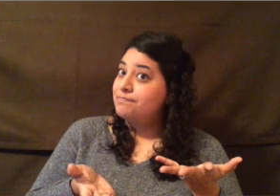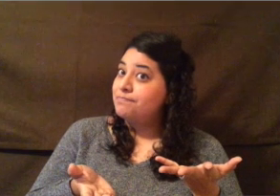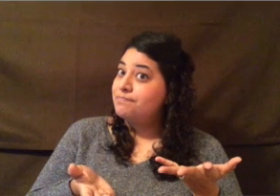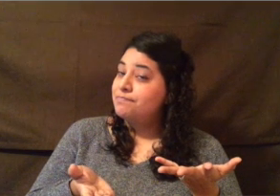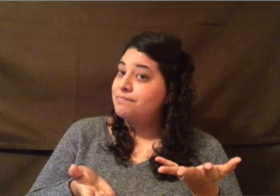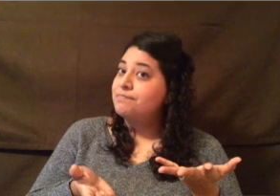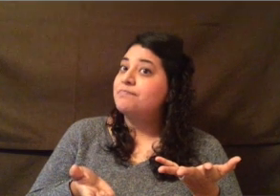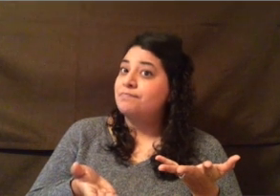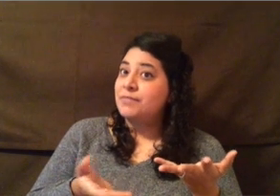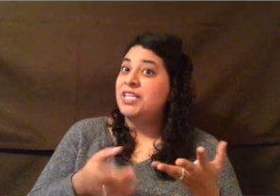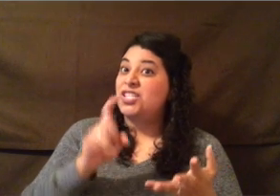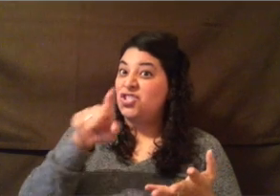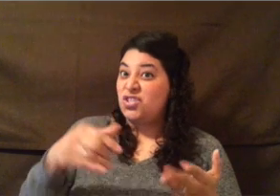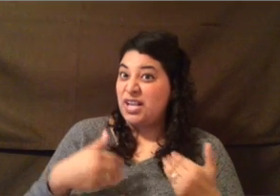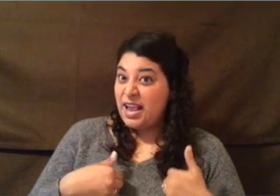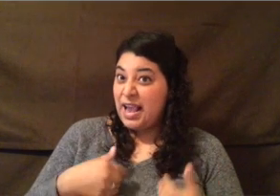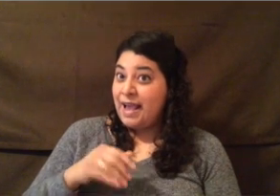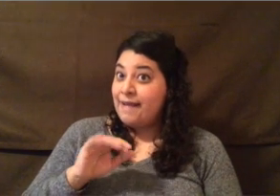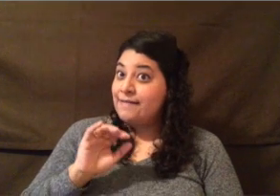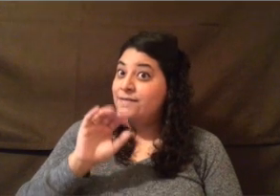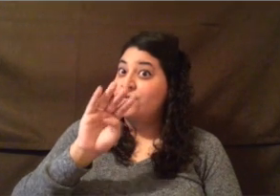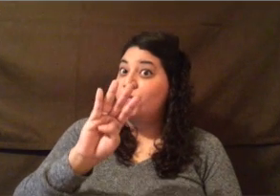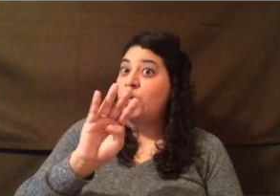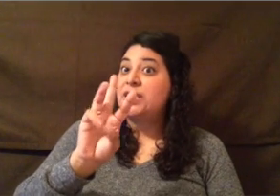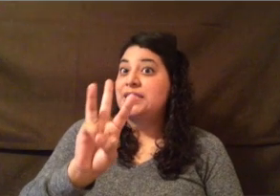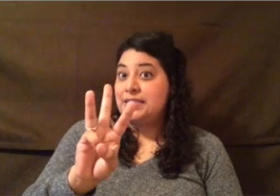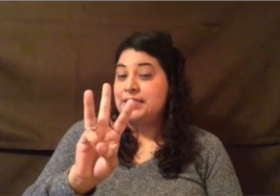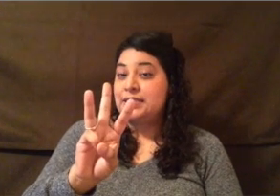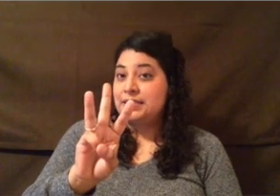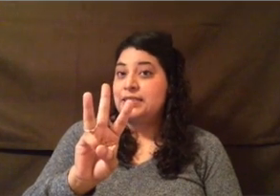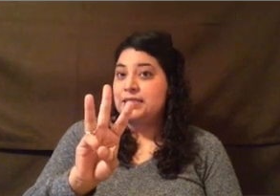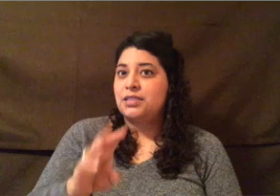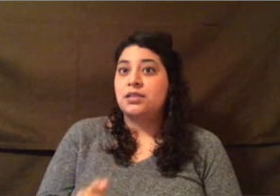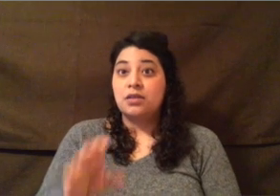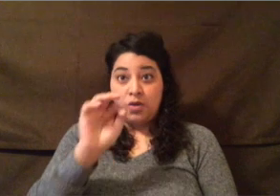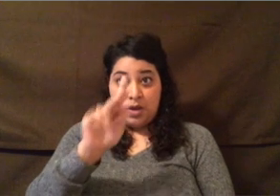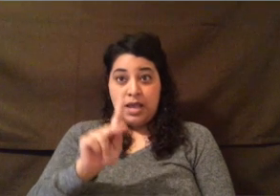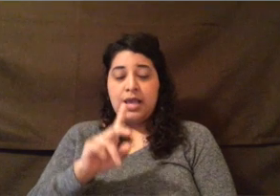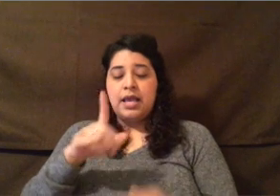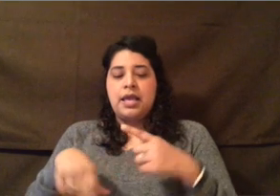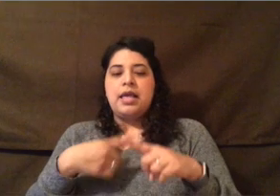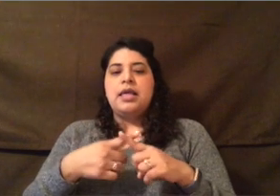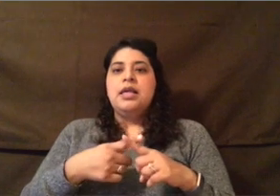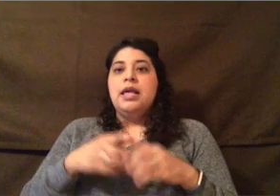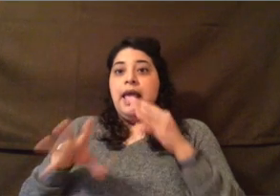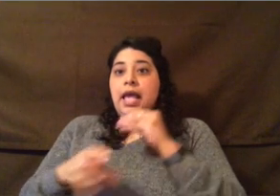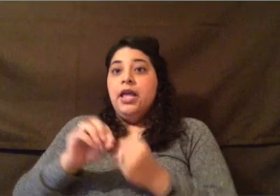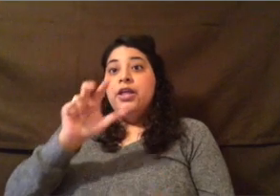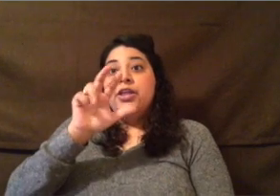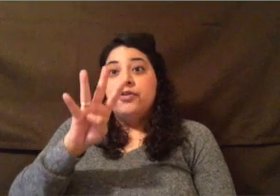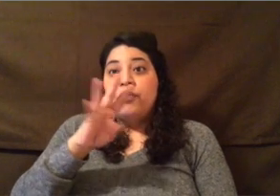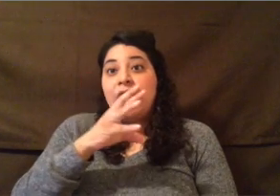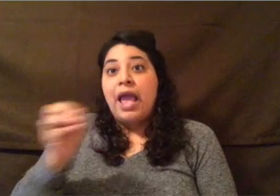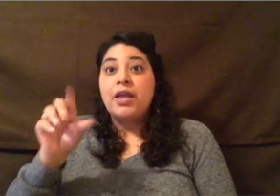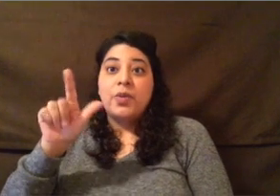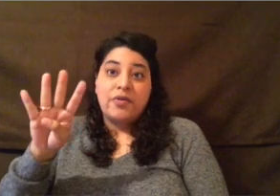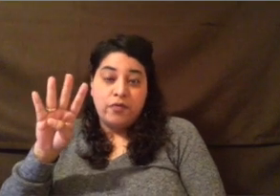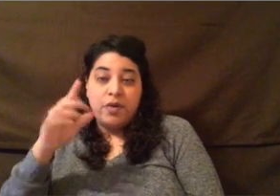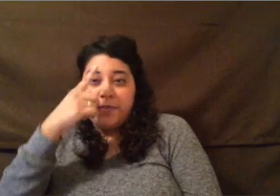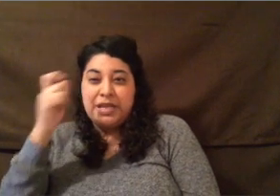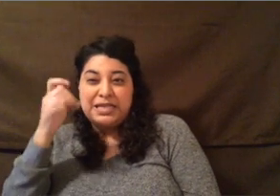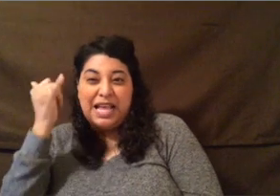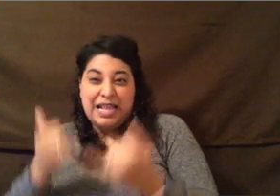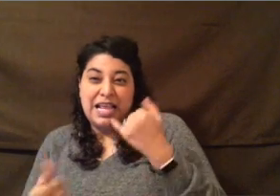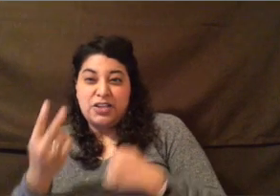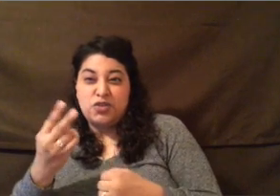And you should get 46. Okay, then we're going to add up 34 and 24 because those are the last two numbers